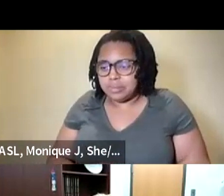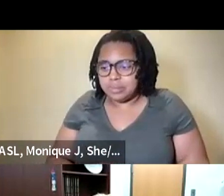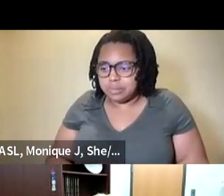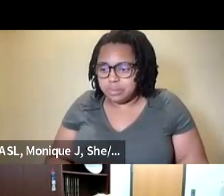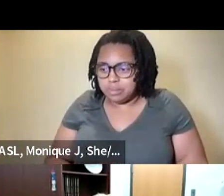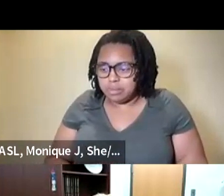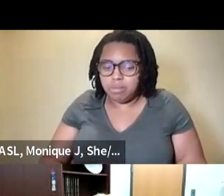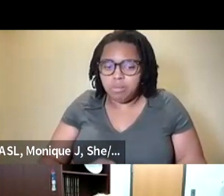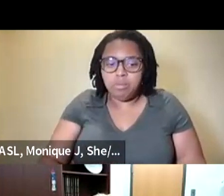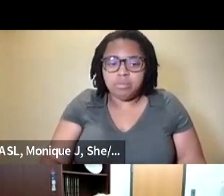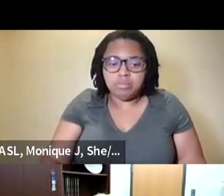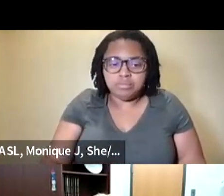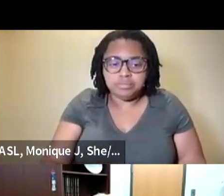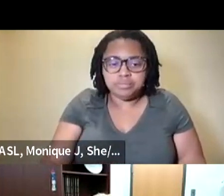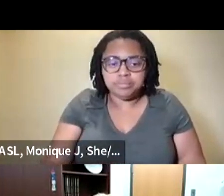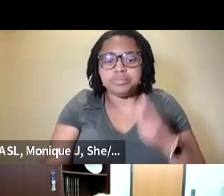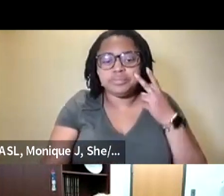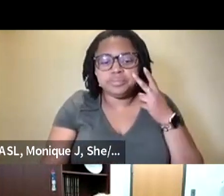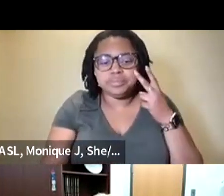Let's see,